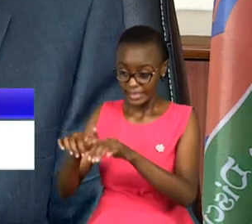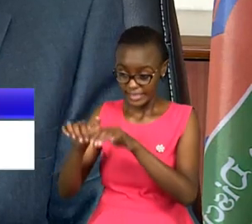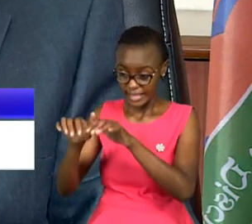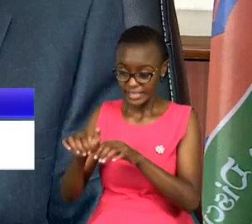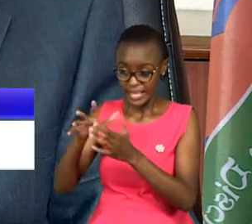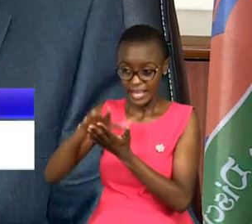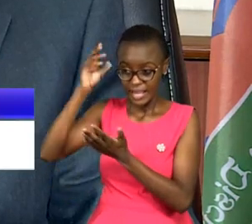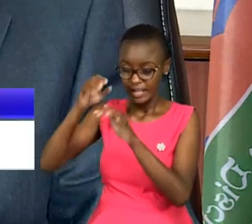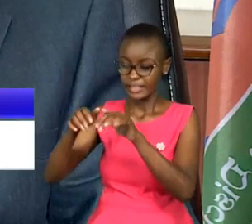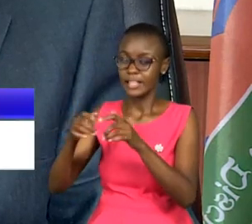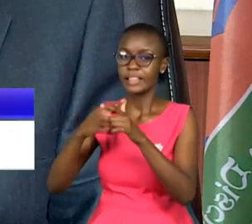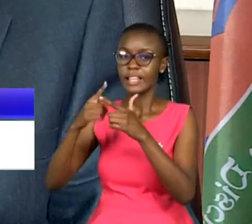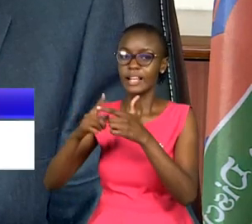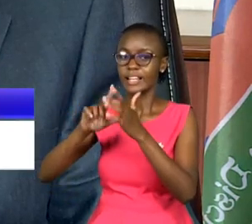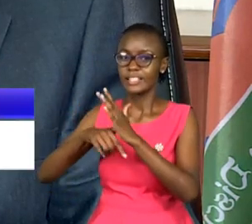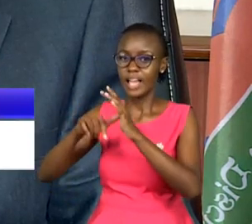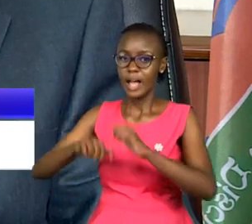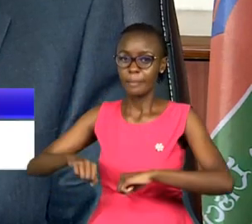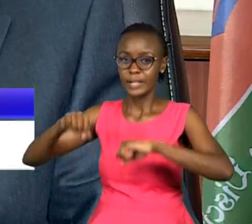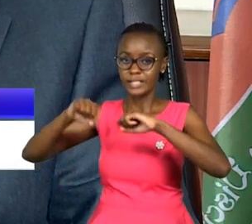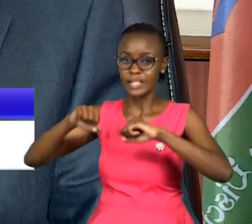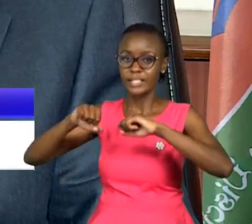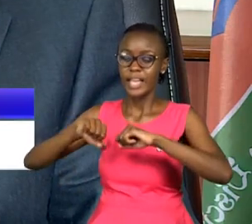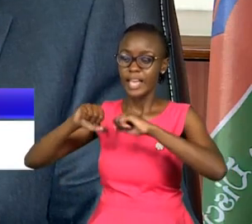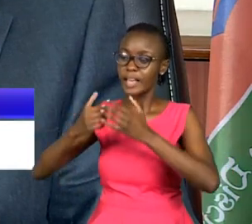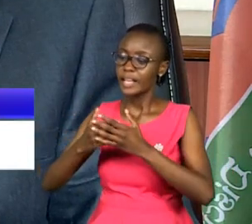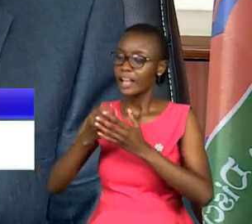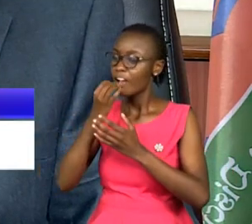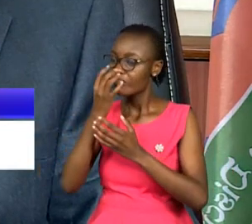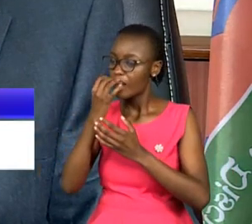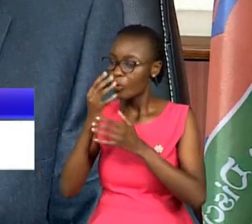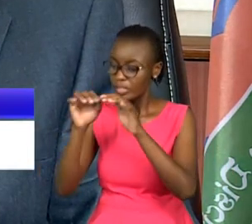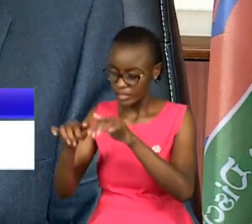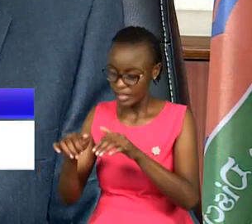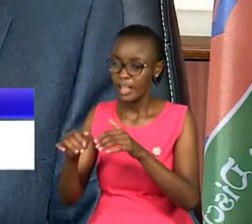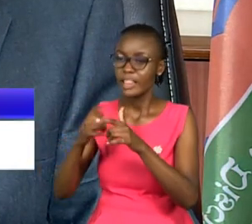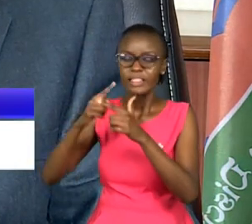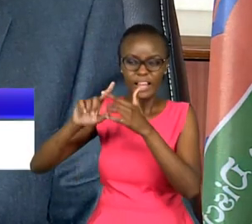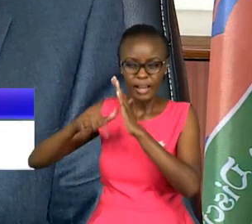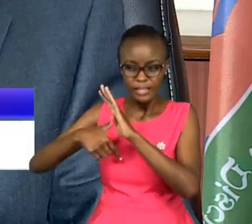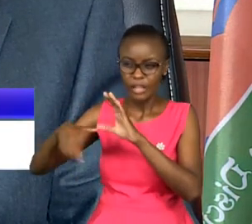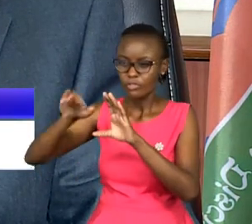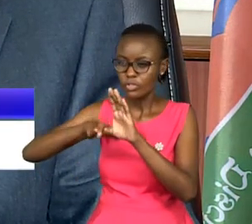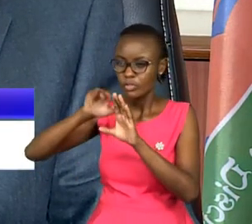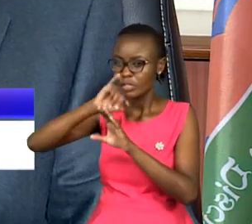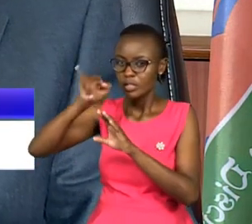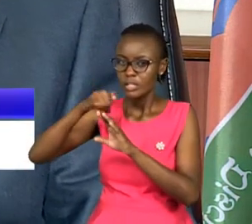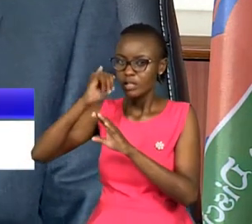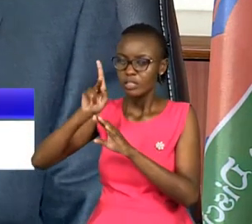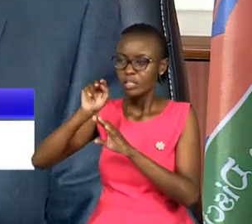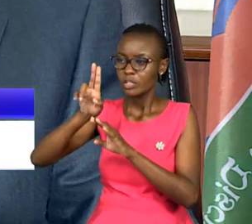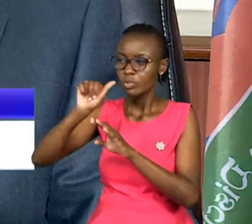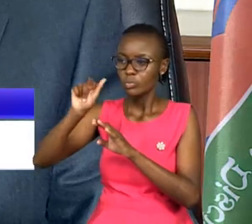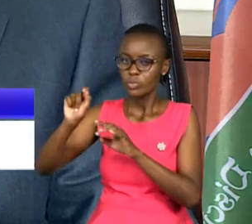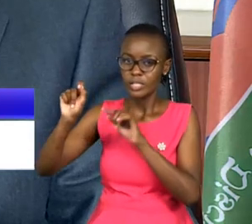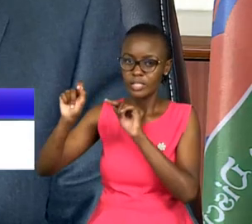a master's in horticulture at the same university. After that, I joined the Jomo Kenyatta University of Agriculture and Technology. That time